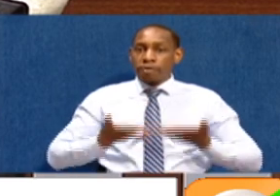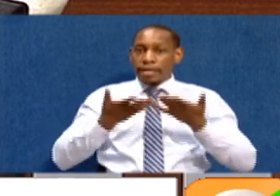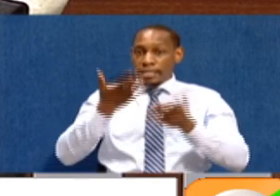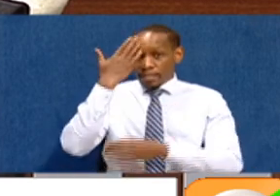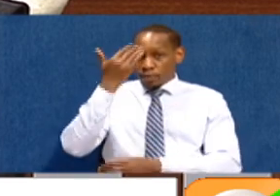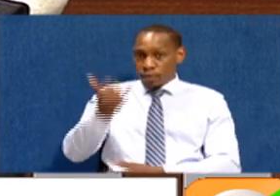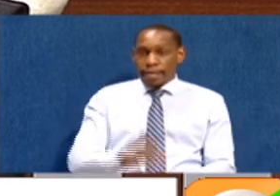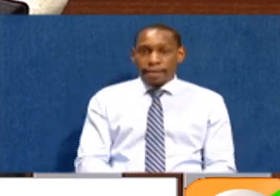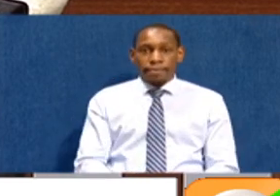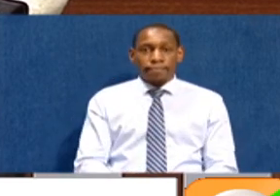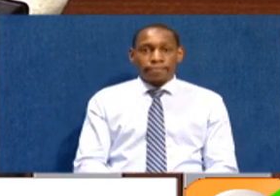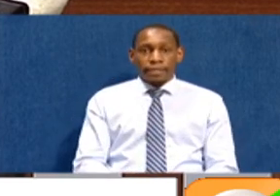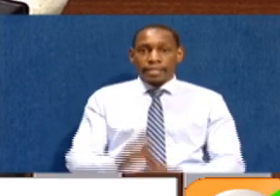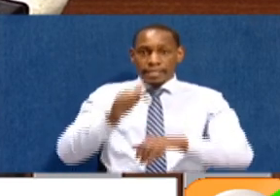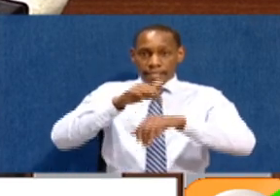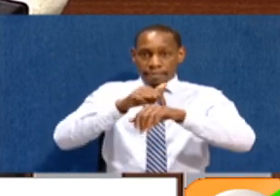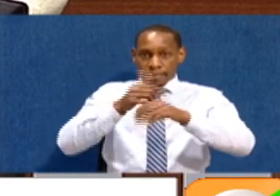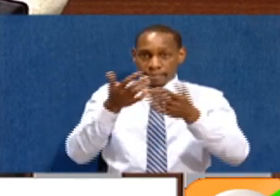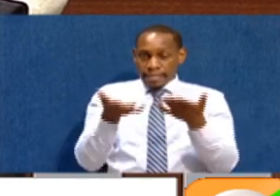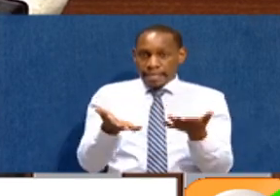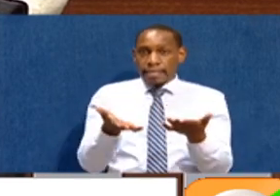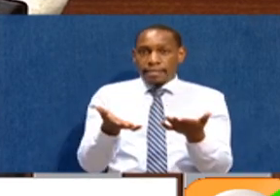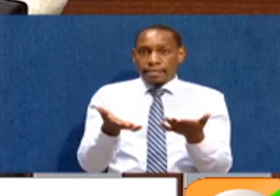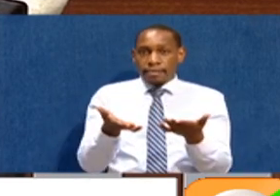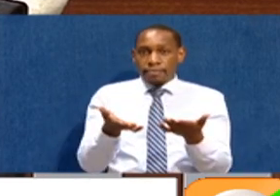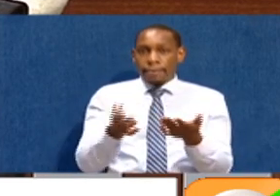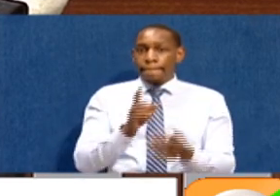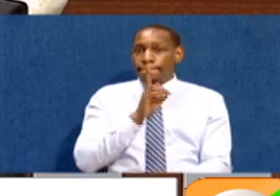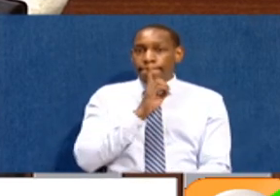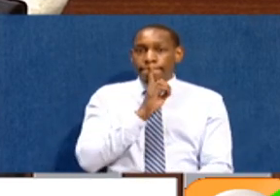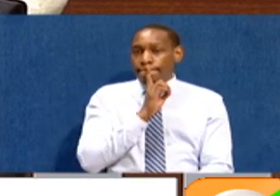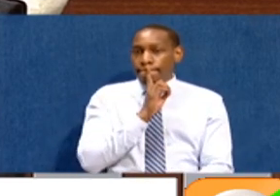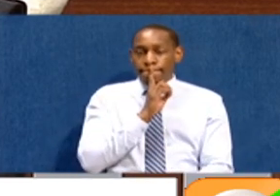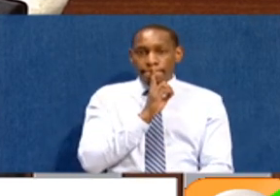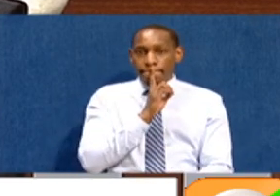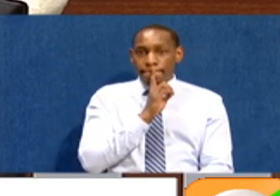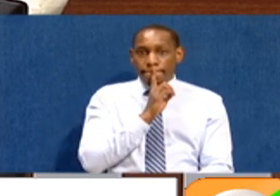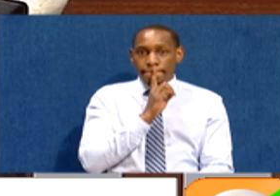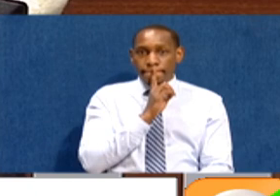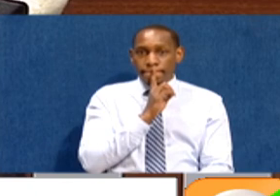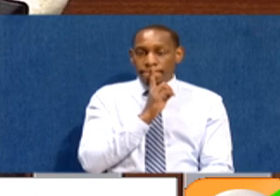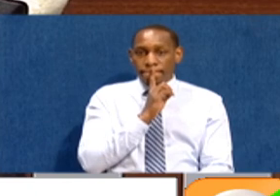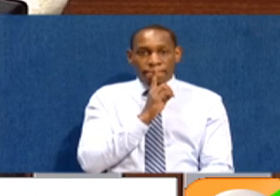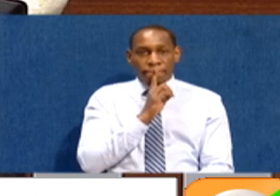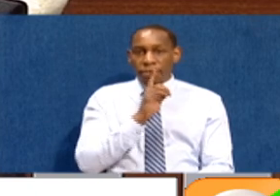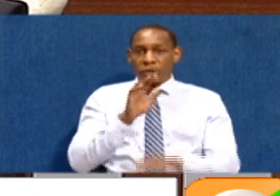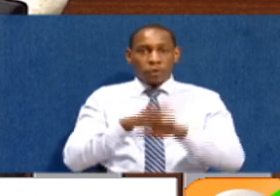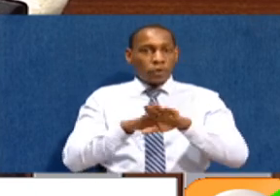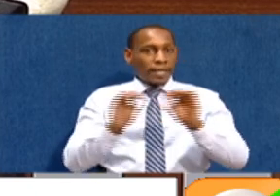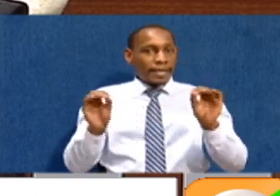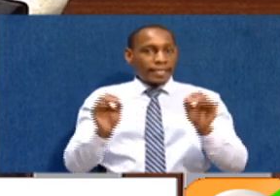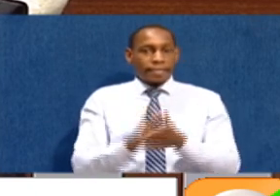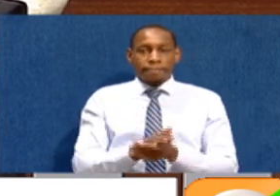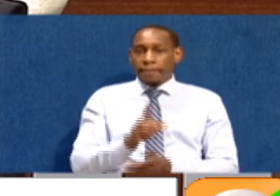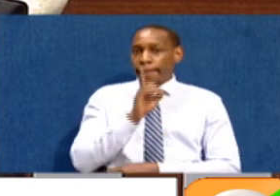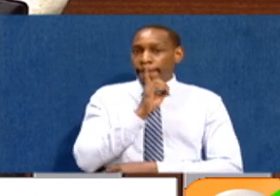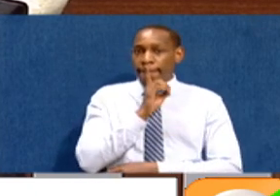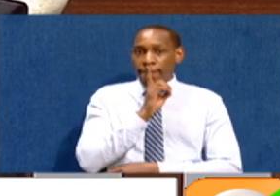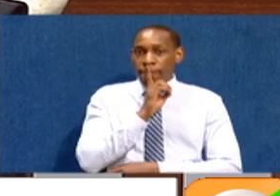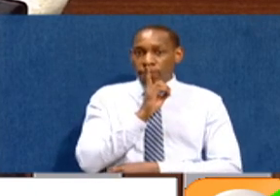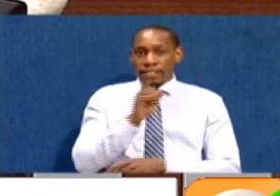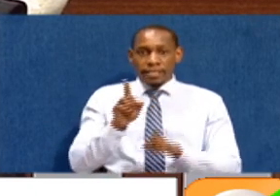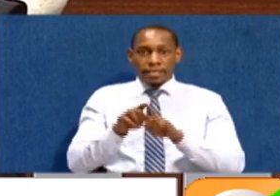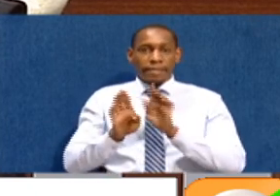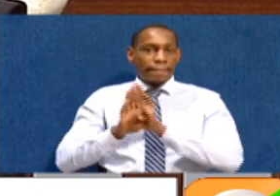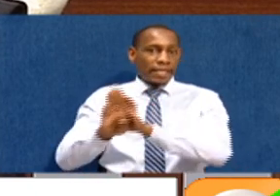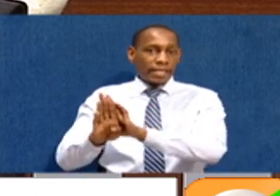because at times such as this, silence is unpatriotic, silence is